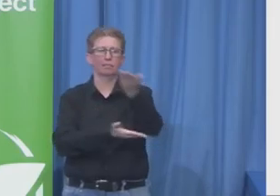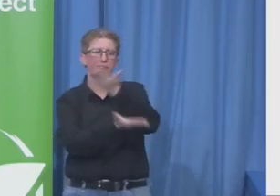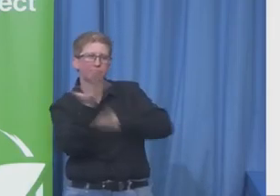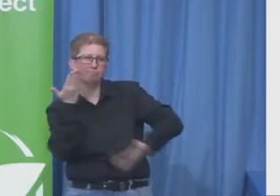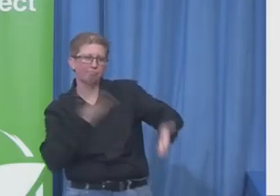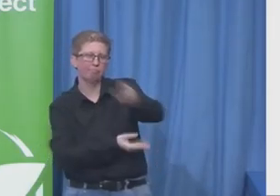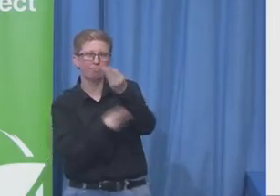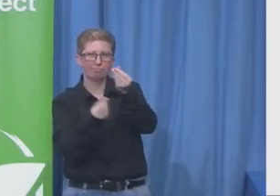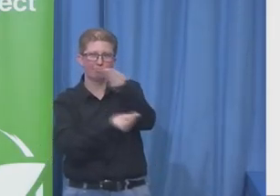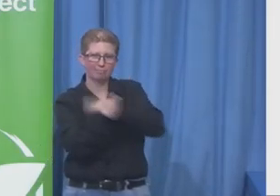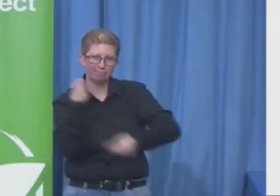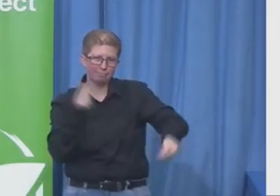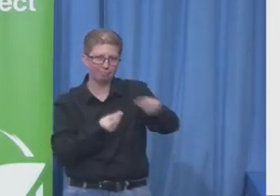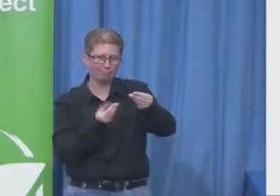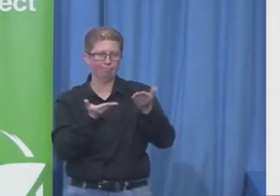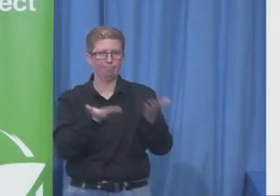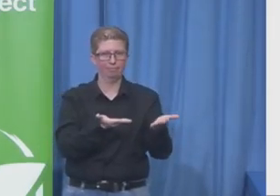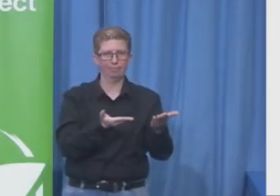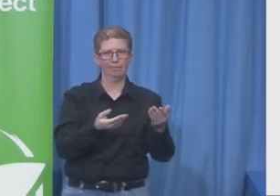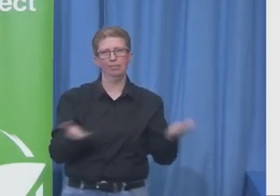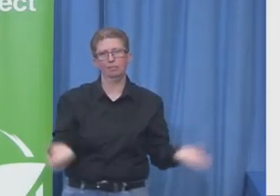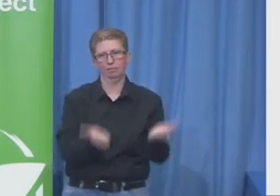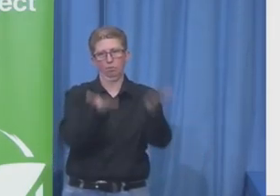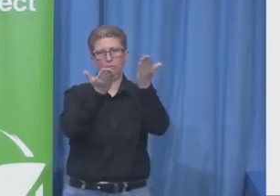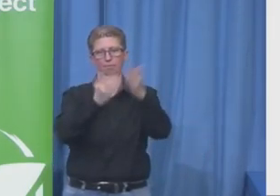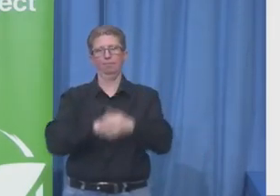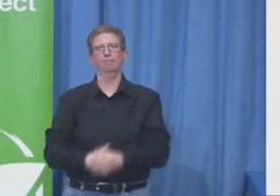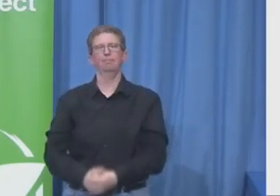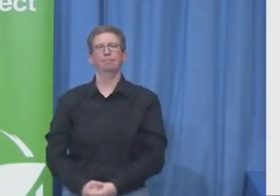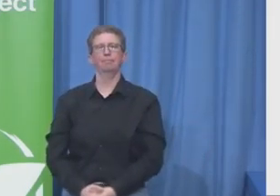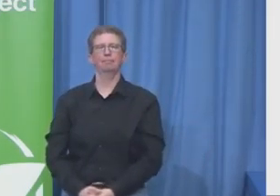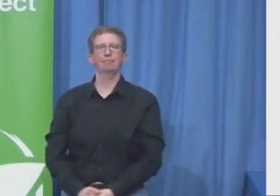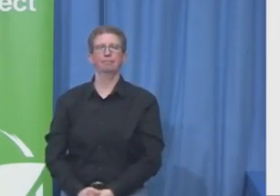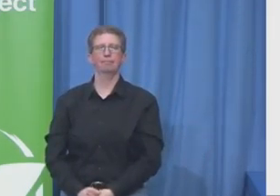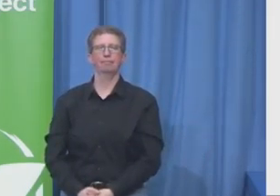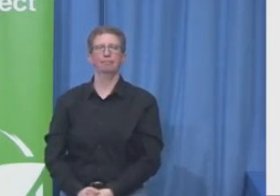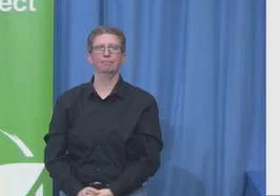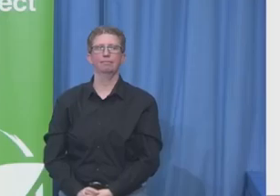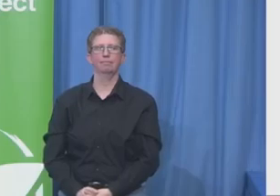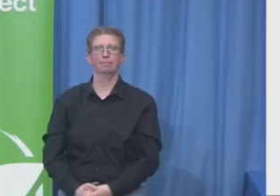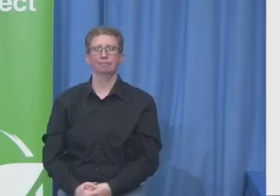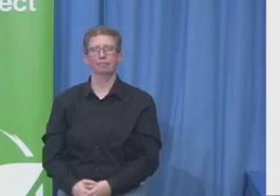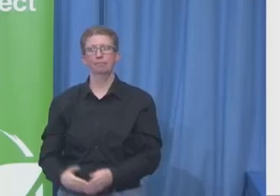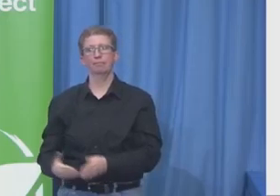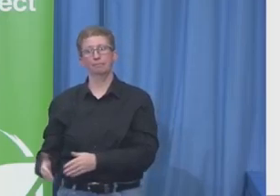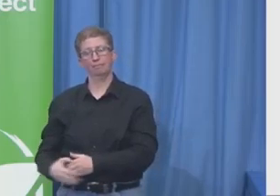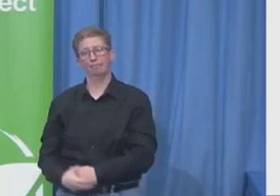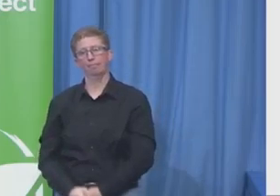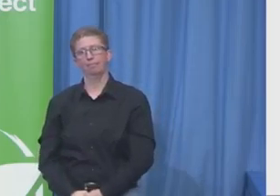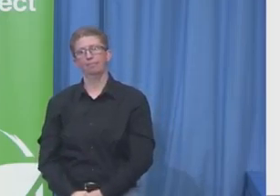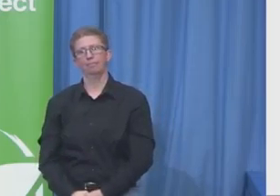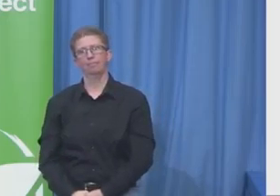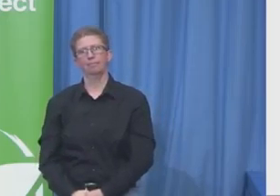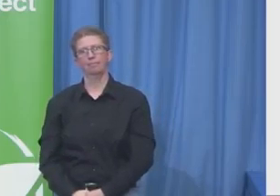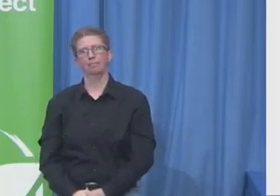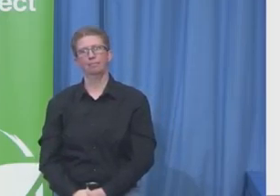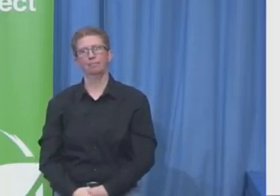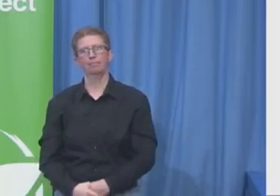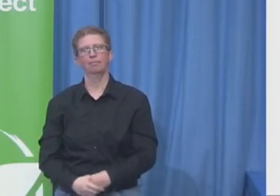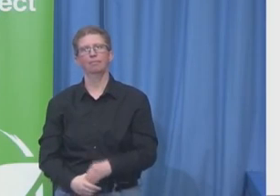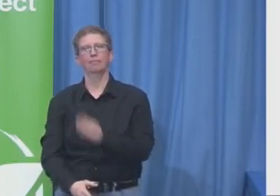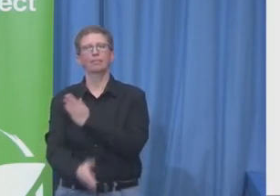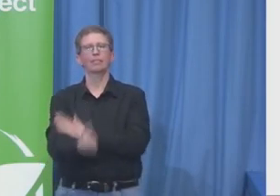Thank you. Gaetane. So Handicap International is a French NGO. We work in around